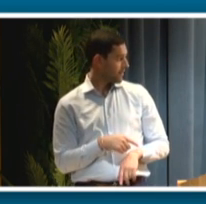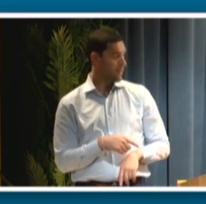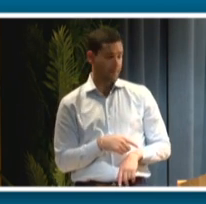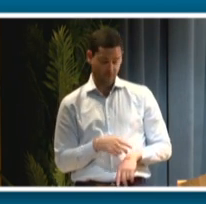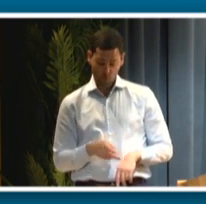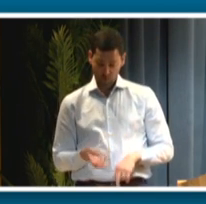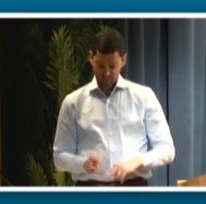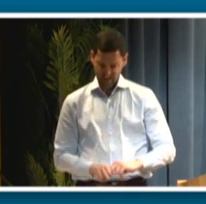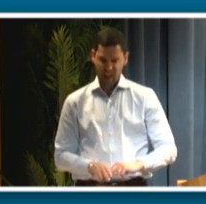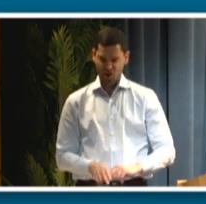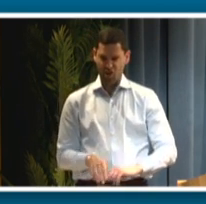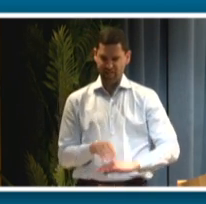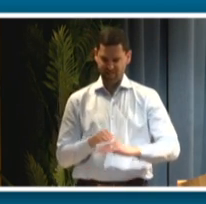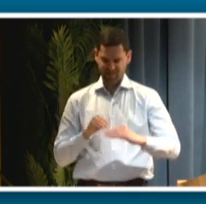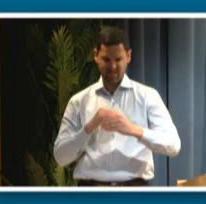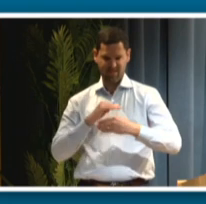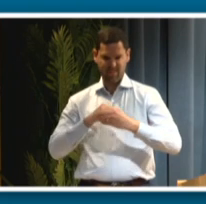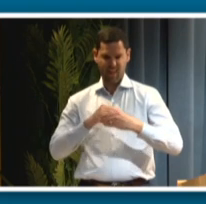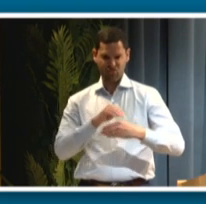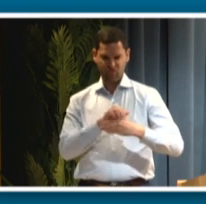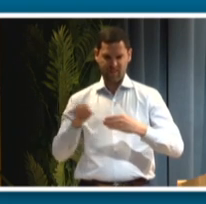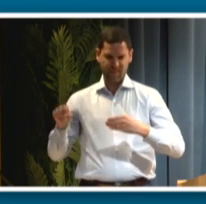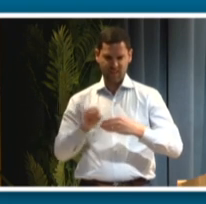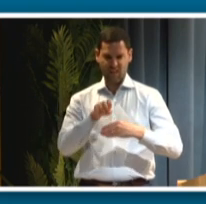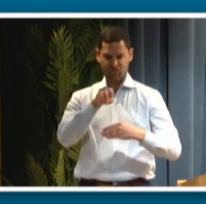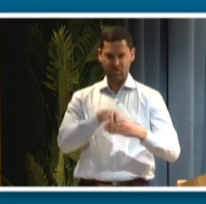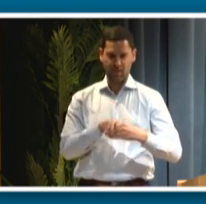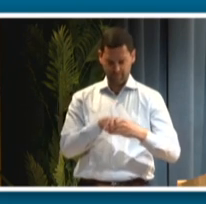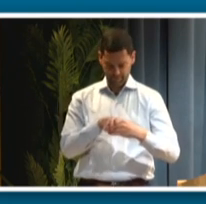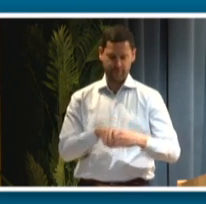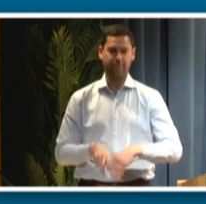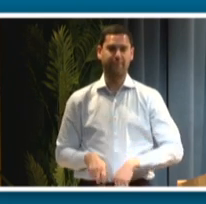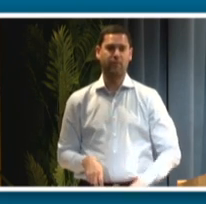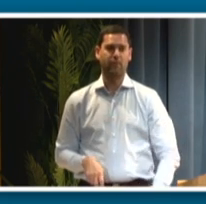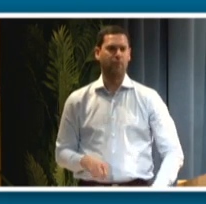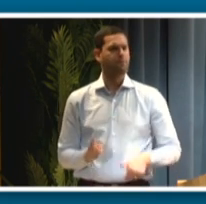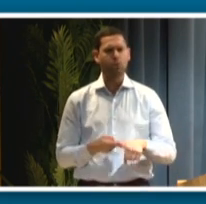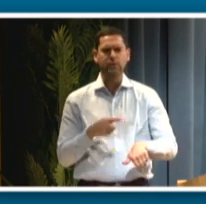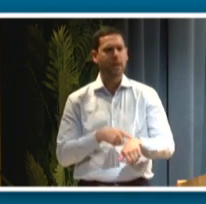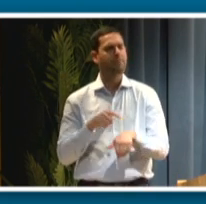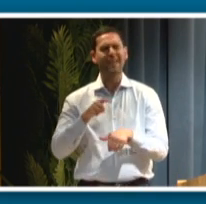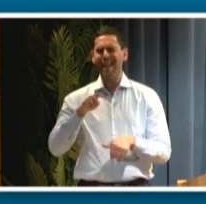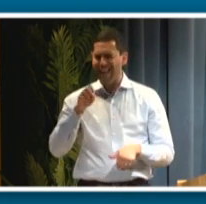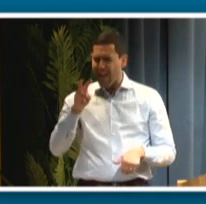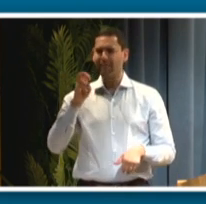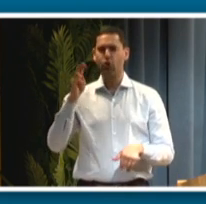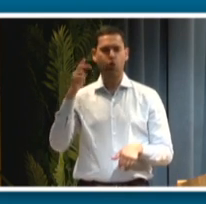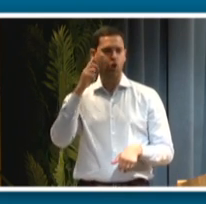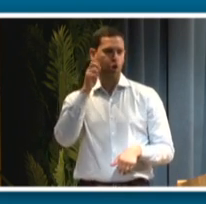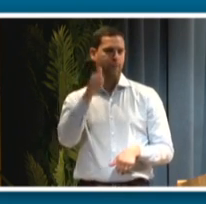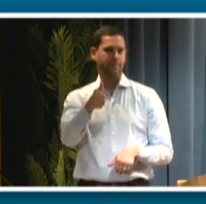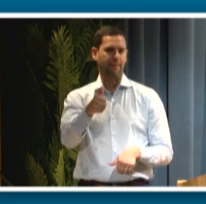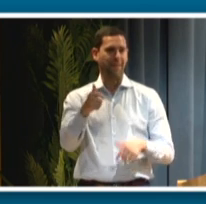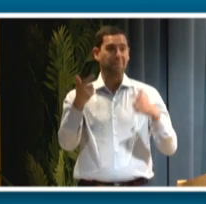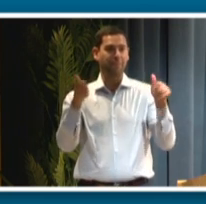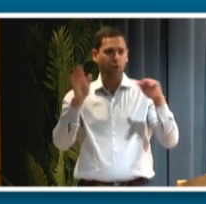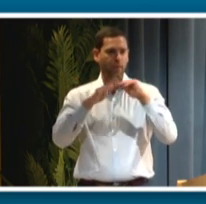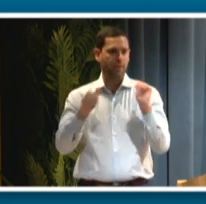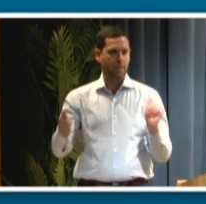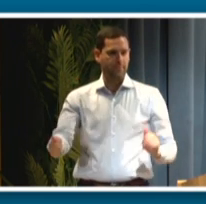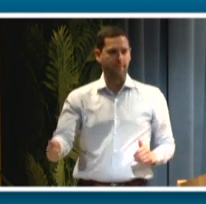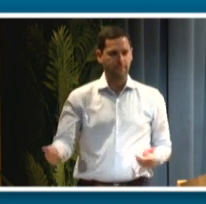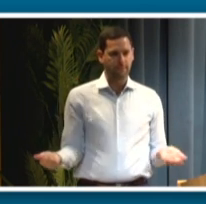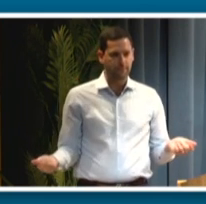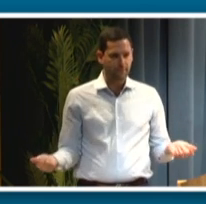edge of the stage. Now, what happens in that moment is this is the first time he's ever heard himself bigger. It's the first time he's ever imagined himself bigger than who he is. Heard